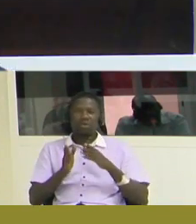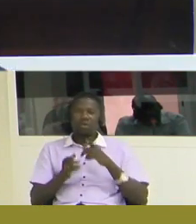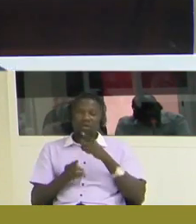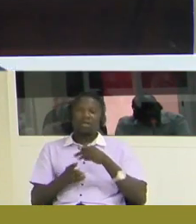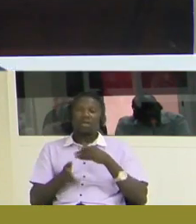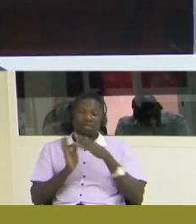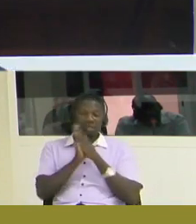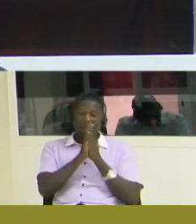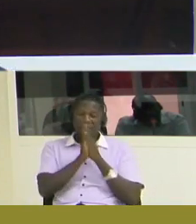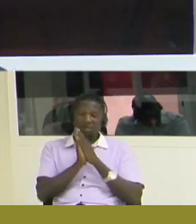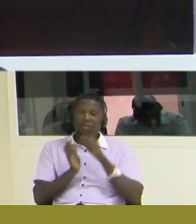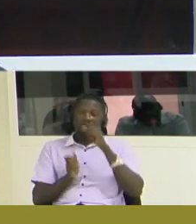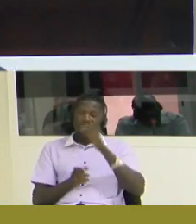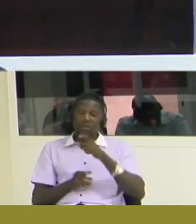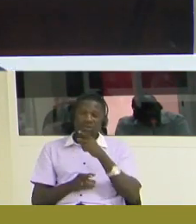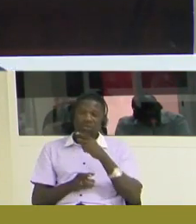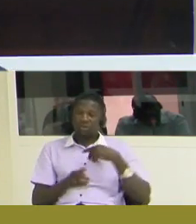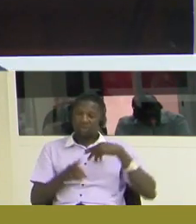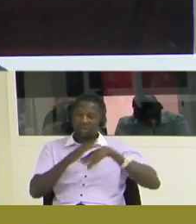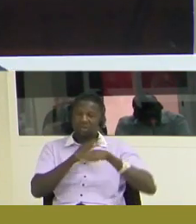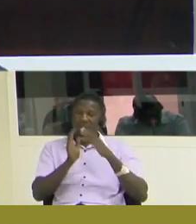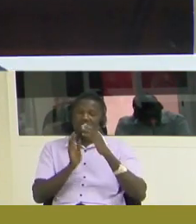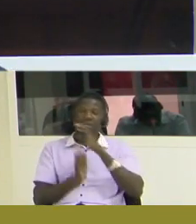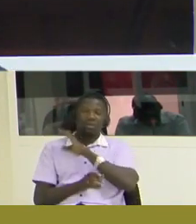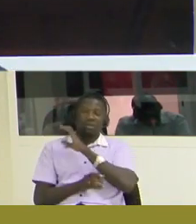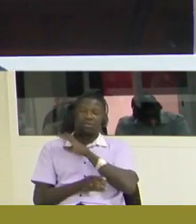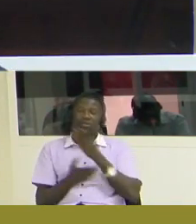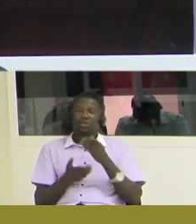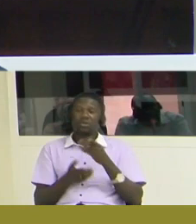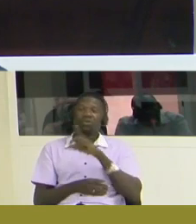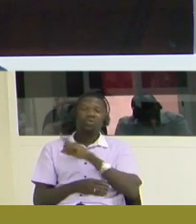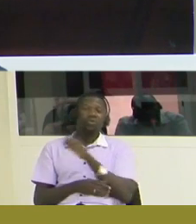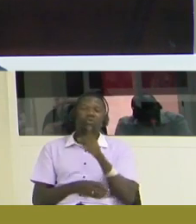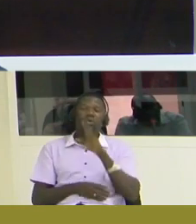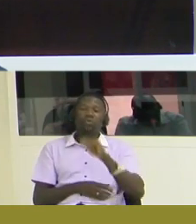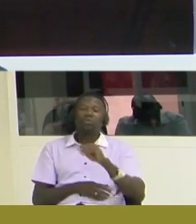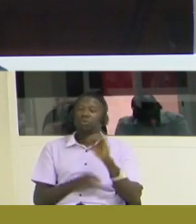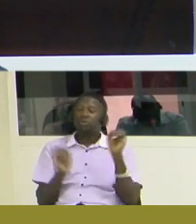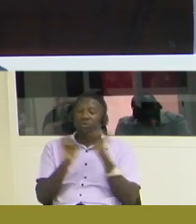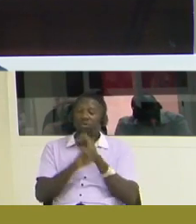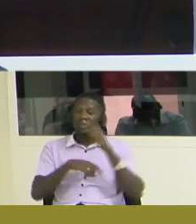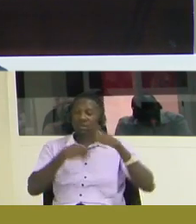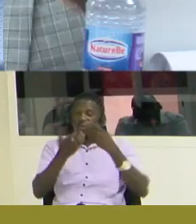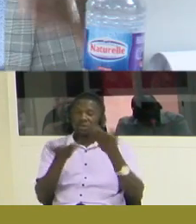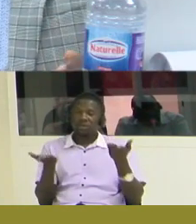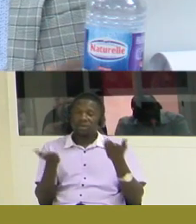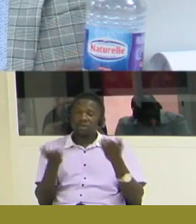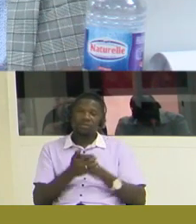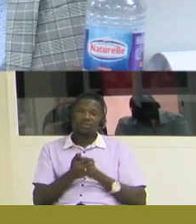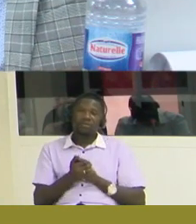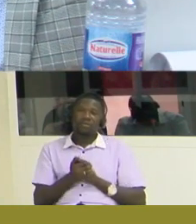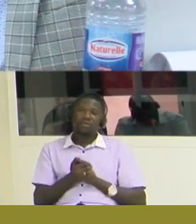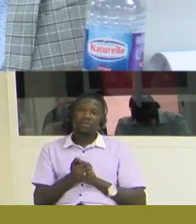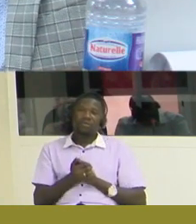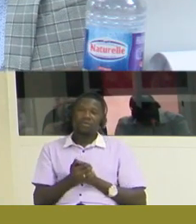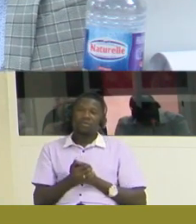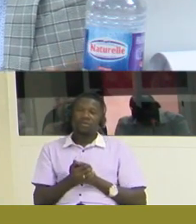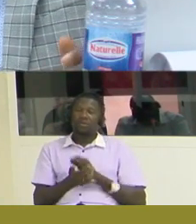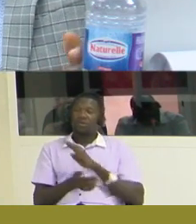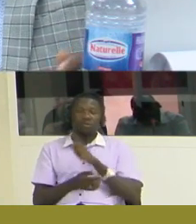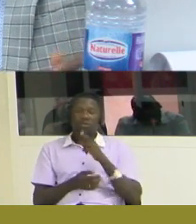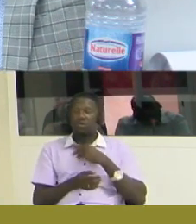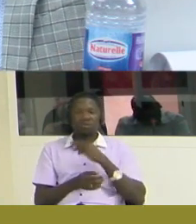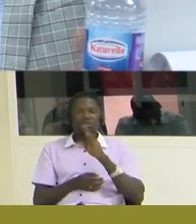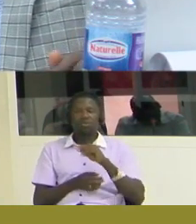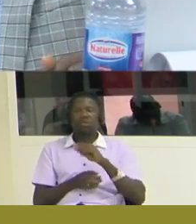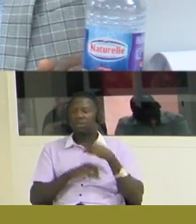and you did nothing about it no sir I didn't do anything at the time all right but do you see a responsibility really